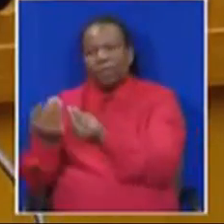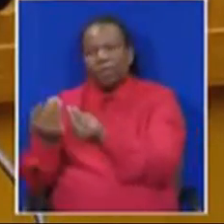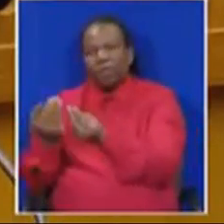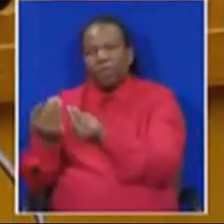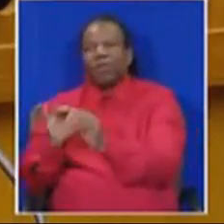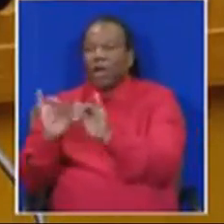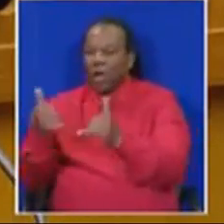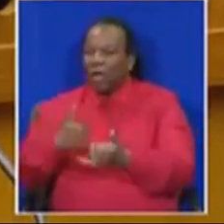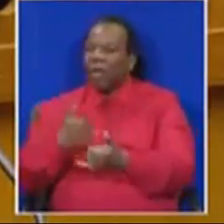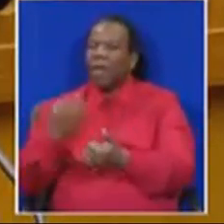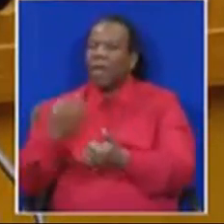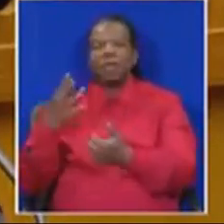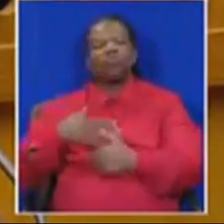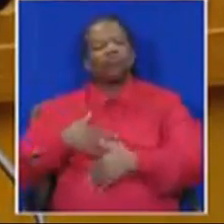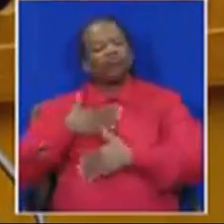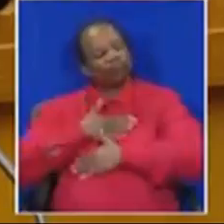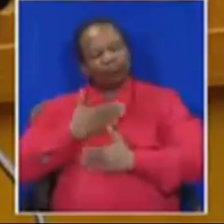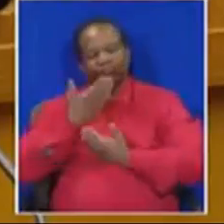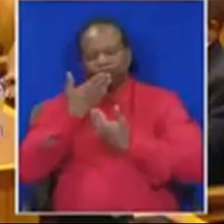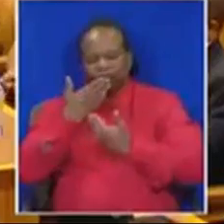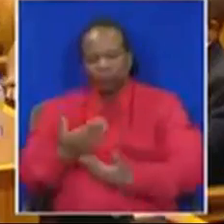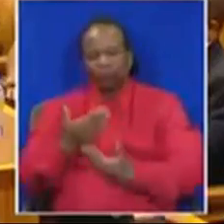valued by our people.